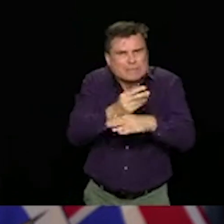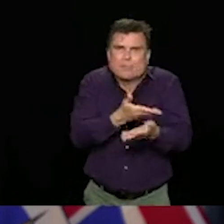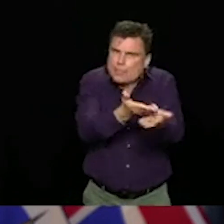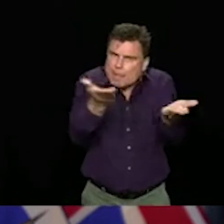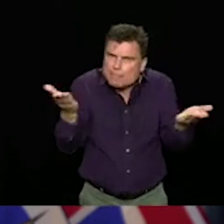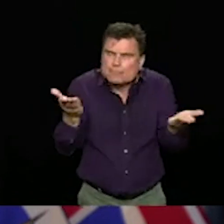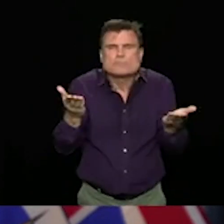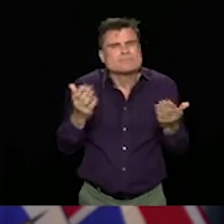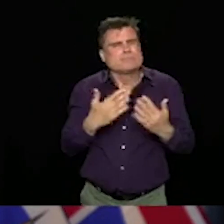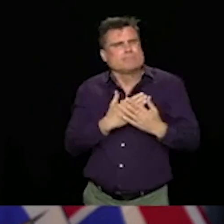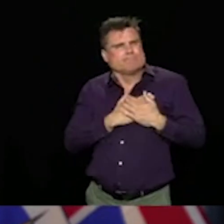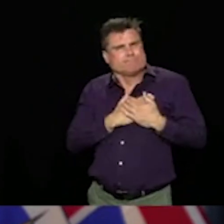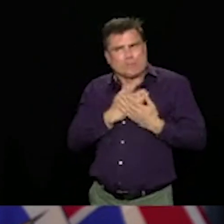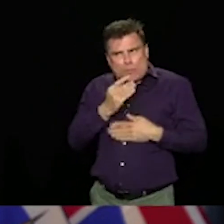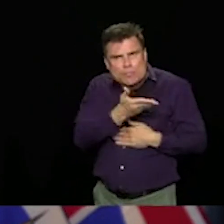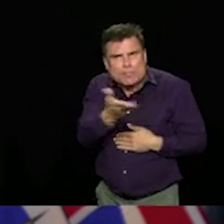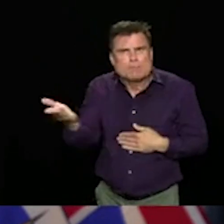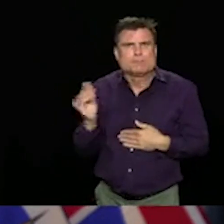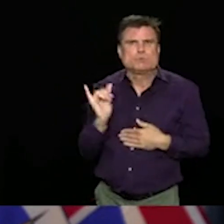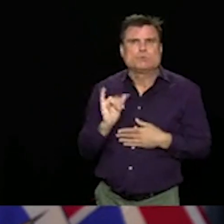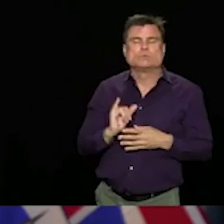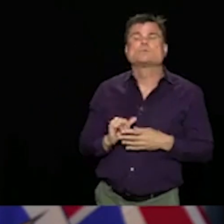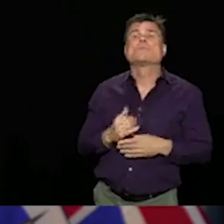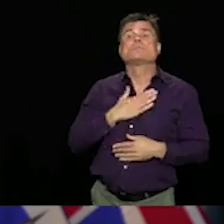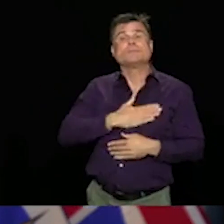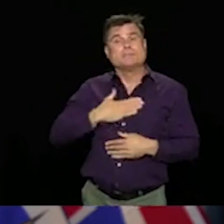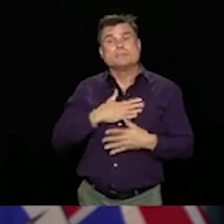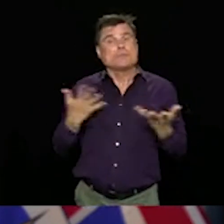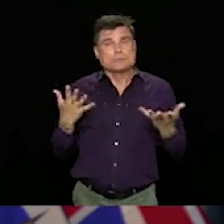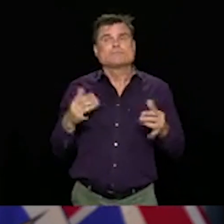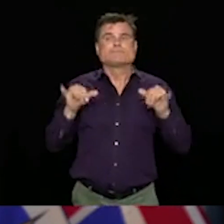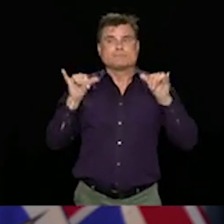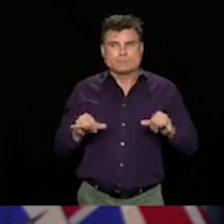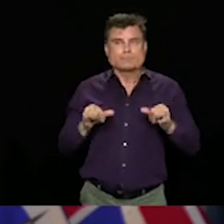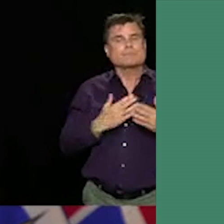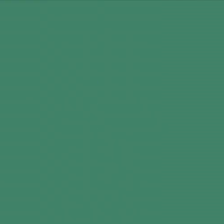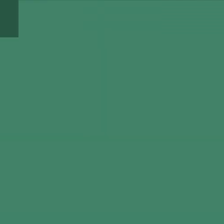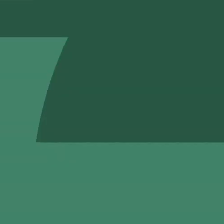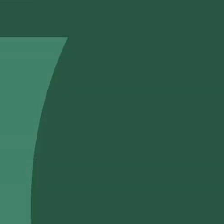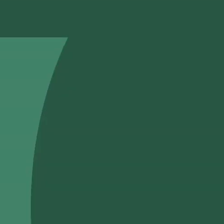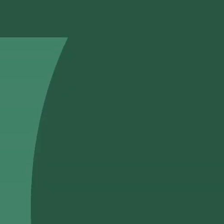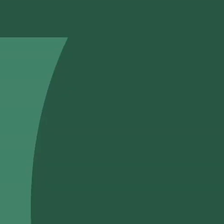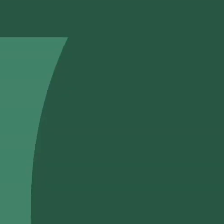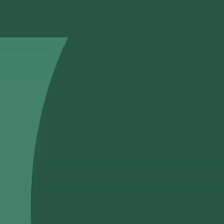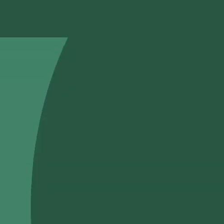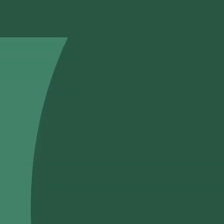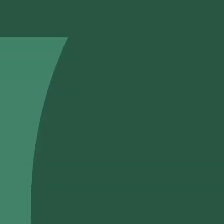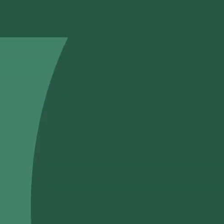our time, to be kind, to be calm, and please be safe.